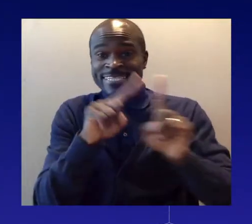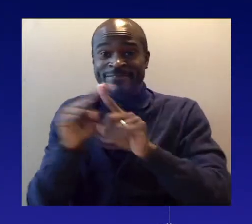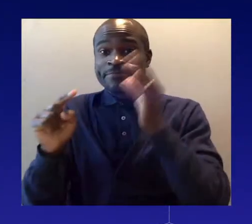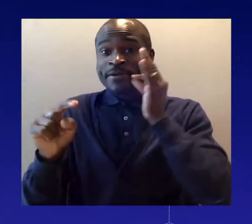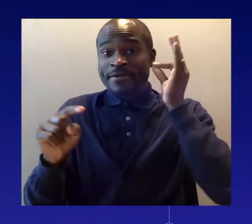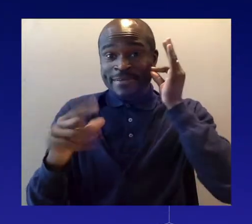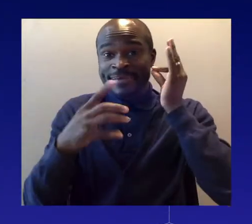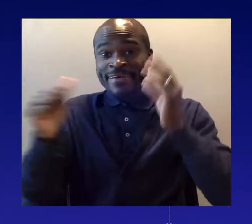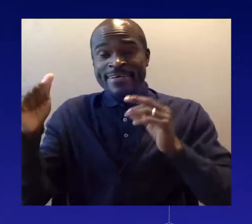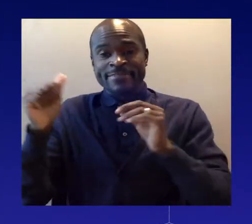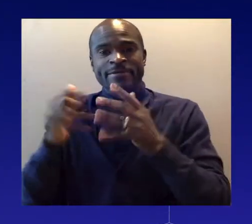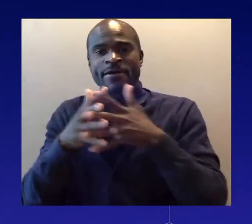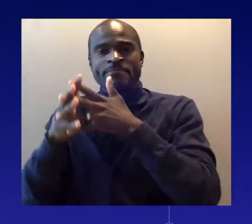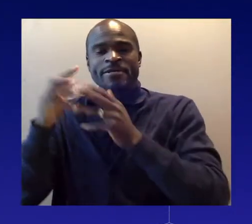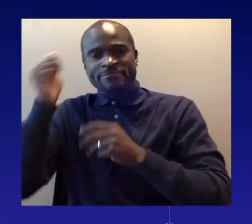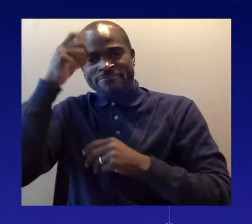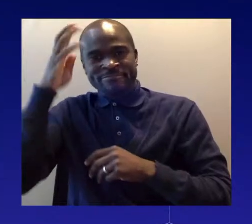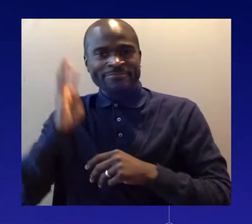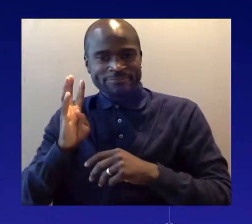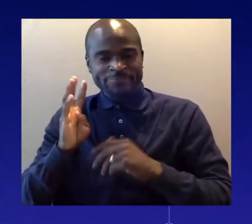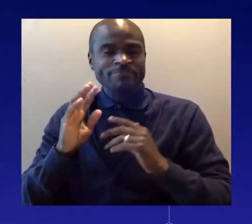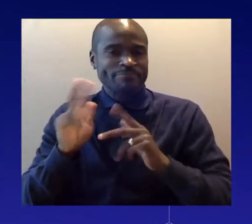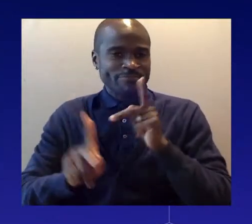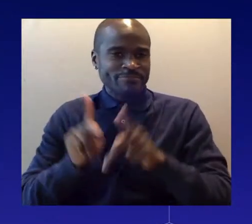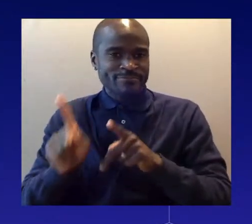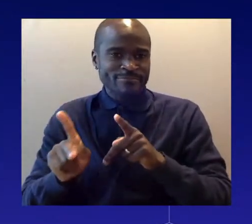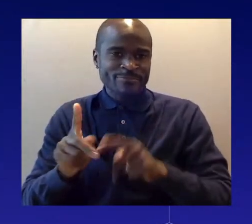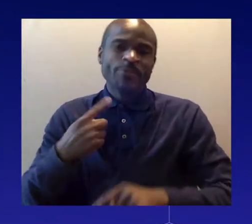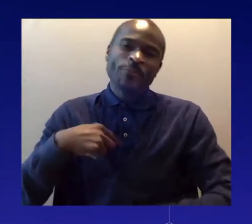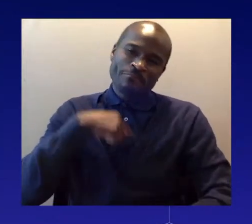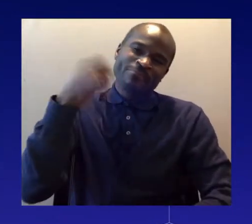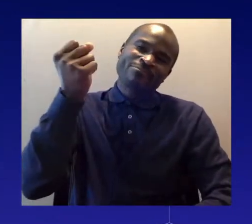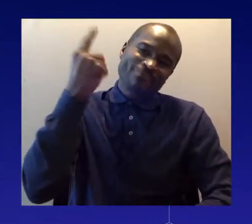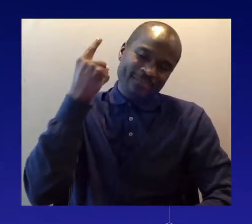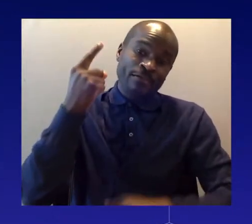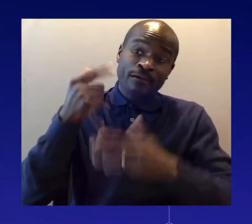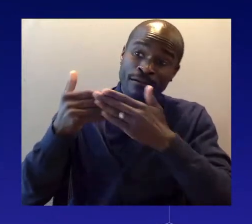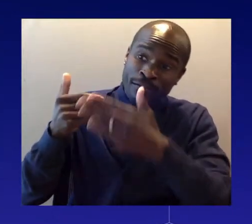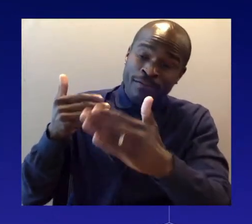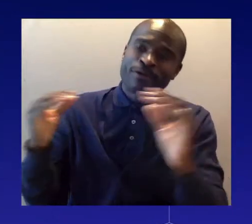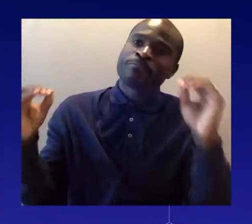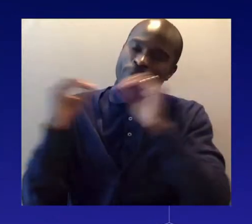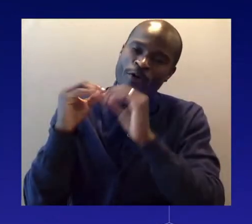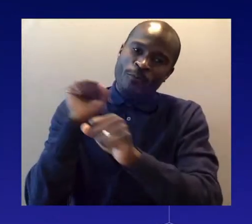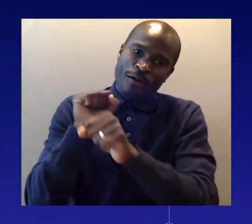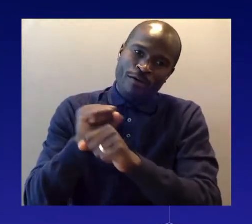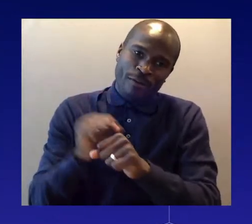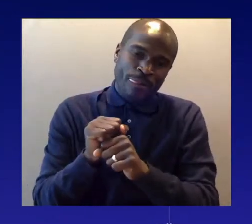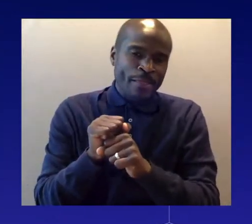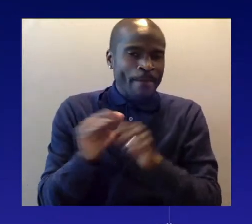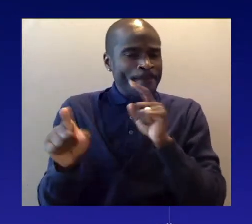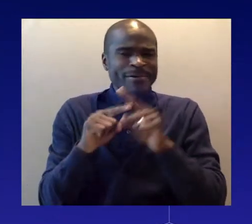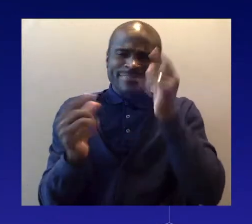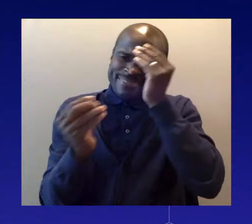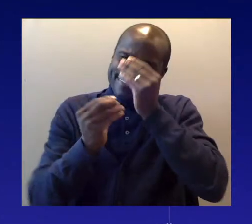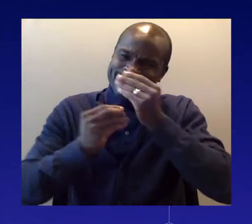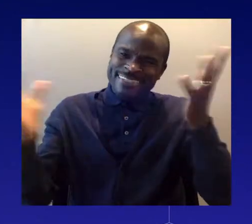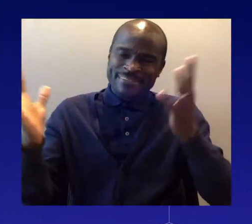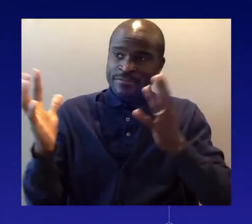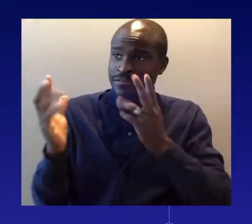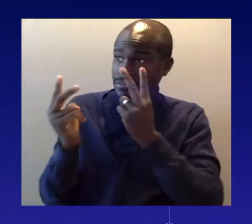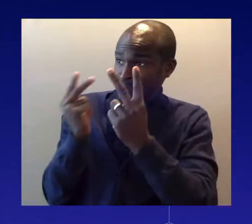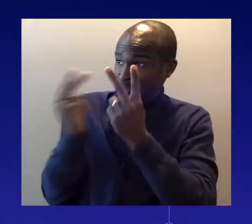deal. So we all understand that there's a lot more work to be done, but I can't tell you how much hope and how much courage it gives me to see